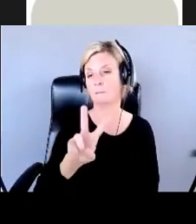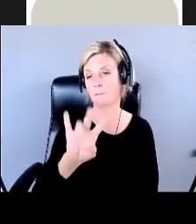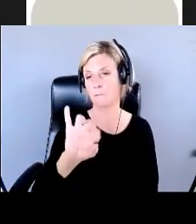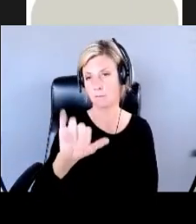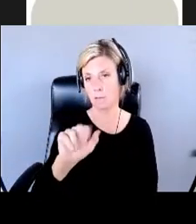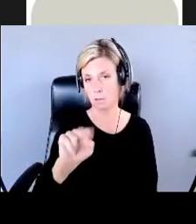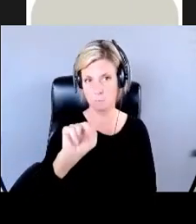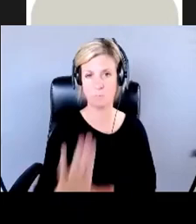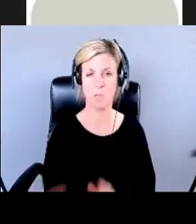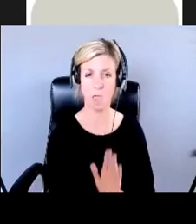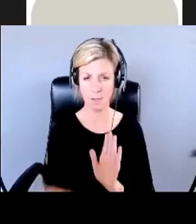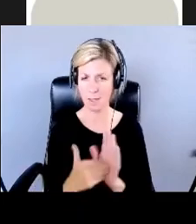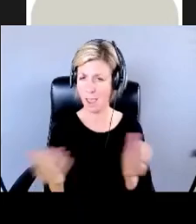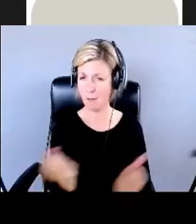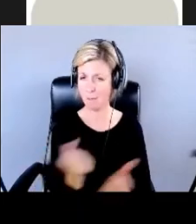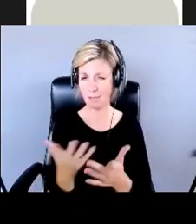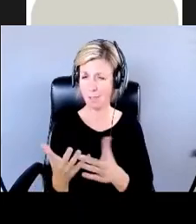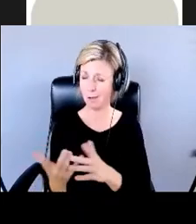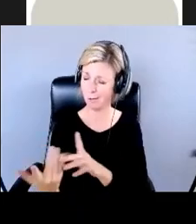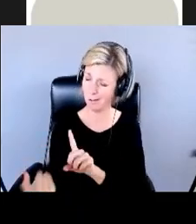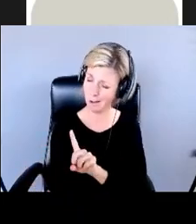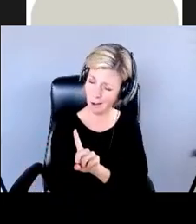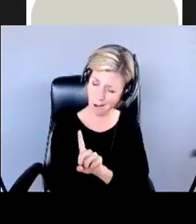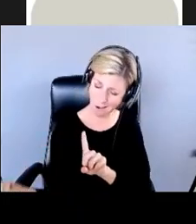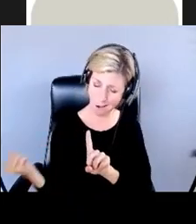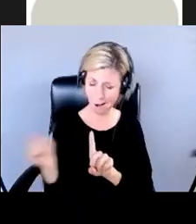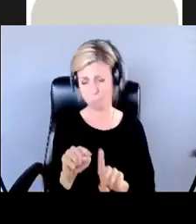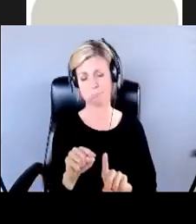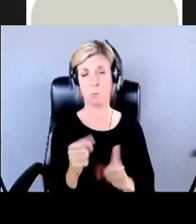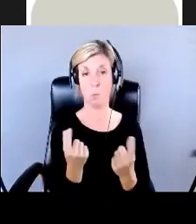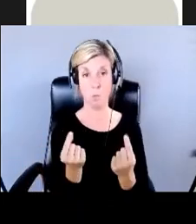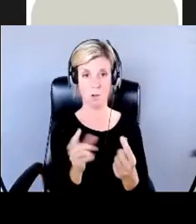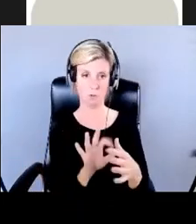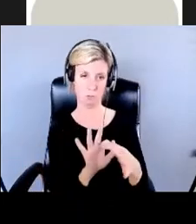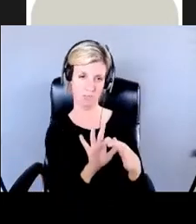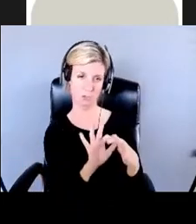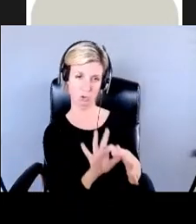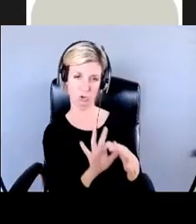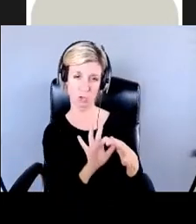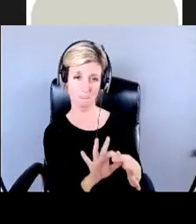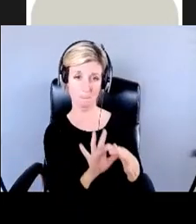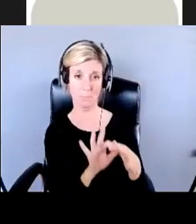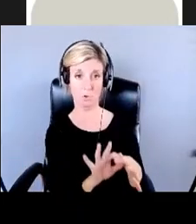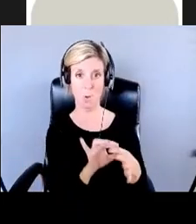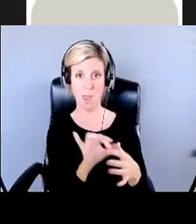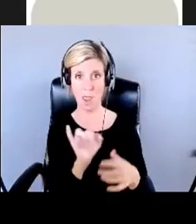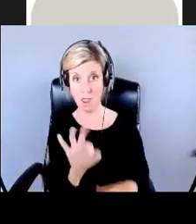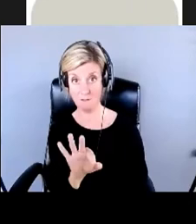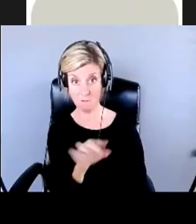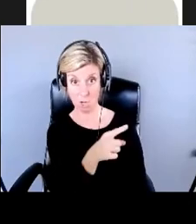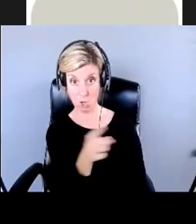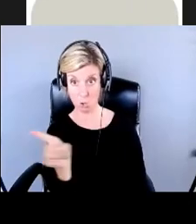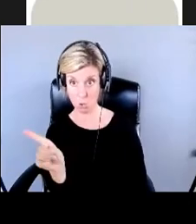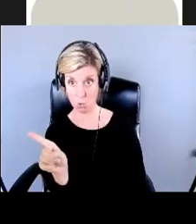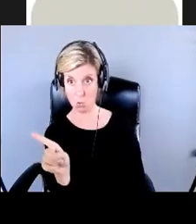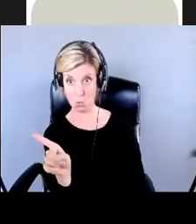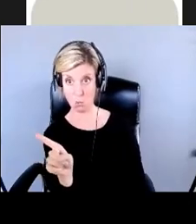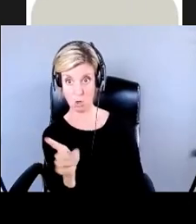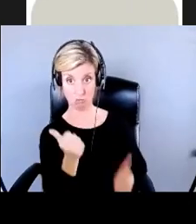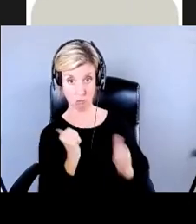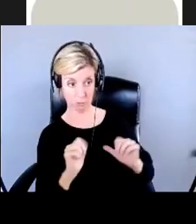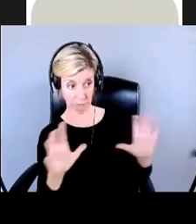older person. If you want them to participate in something like restorative justice, they need to have